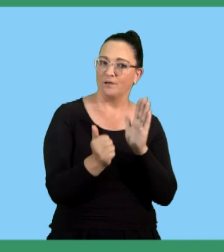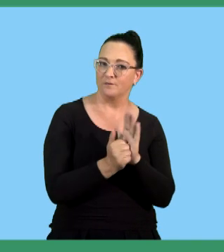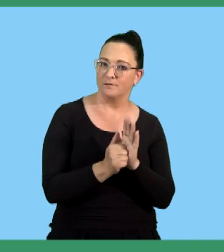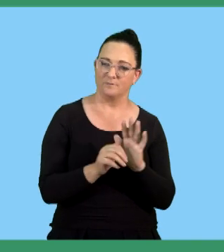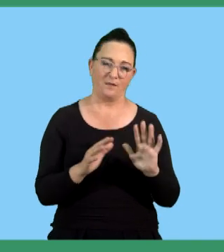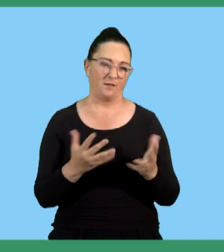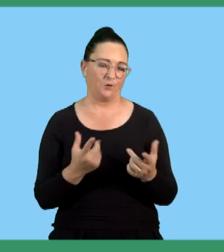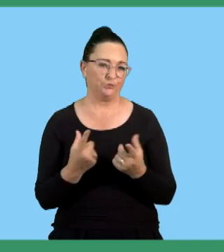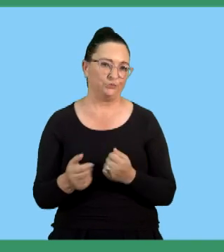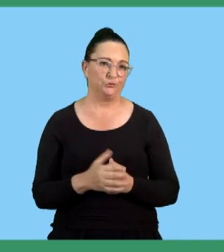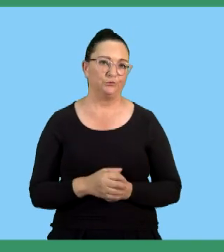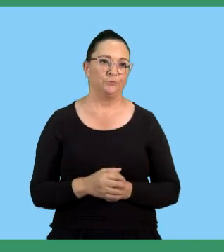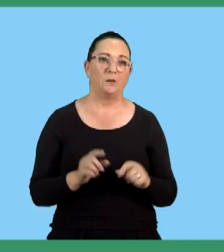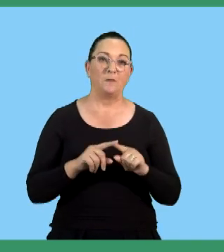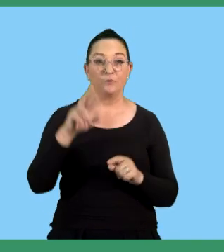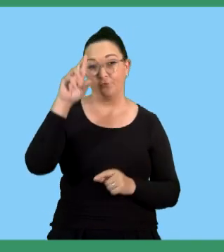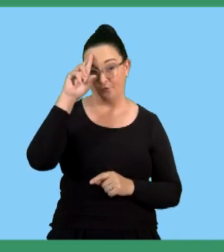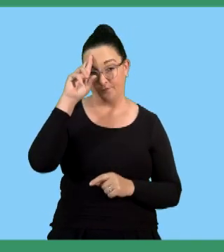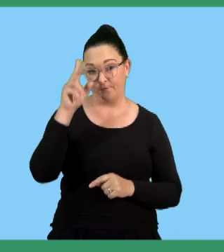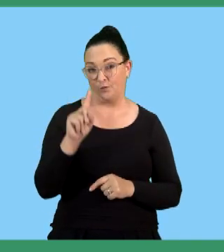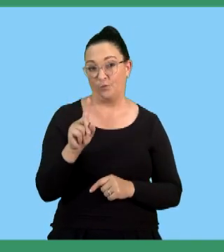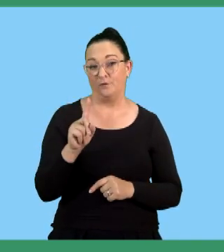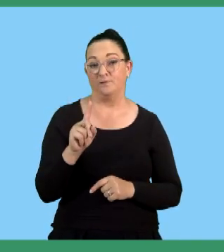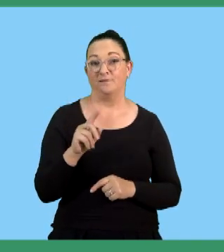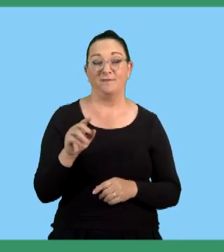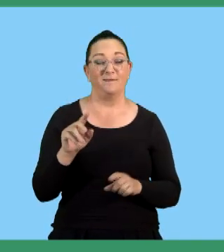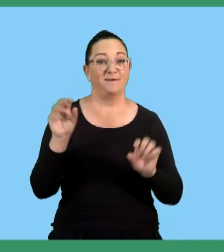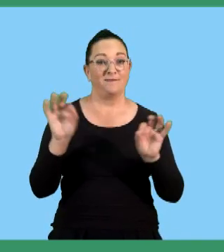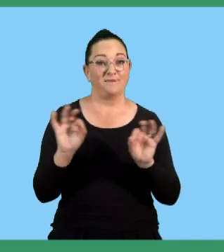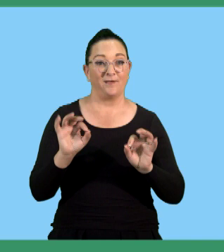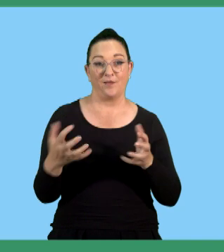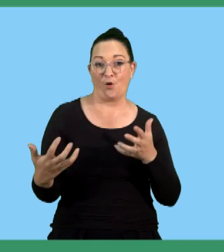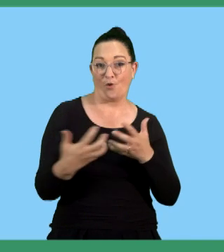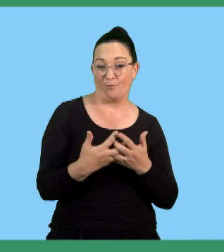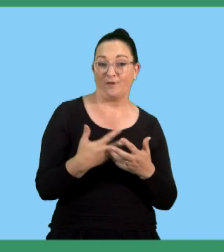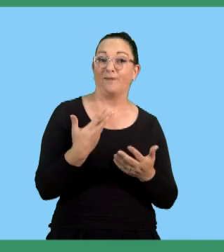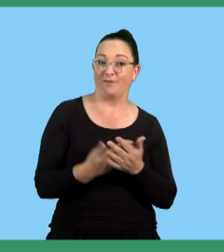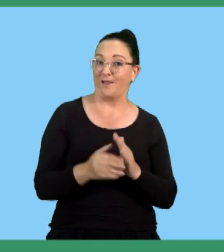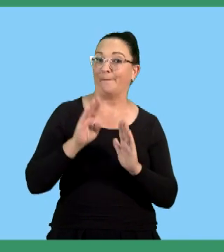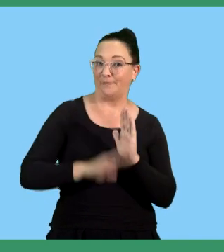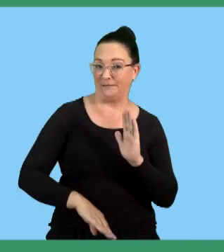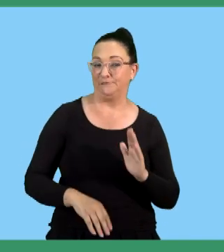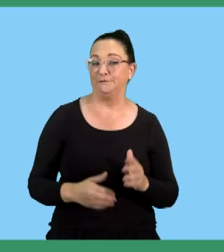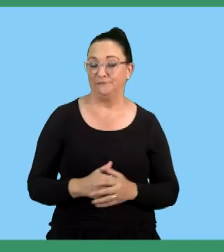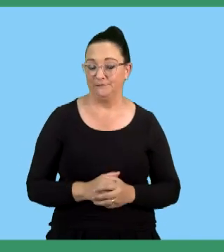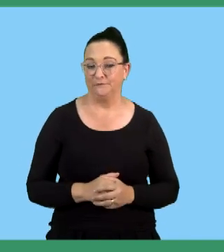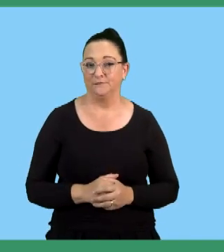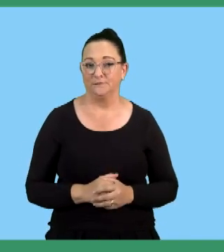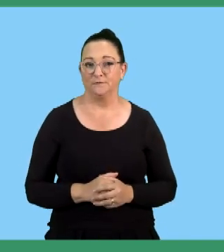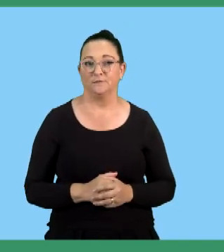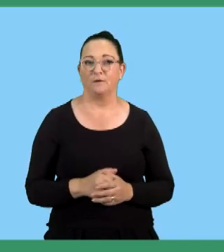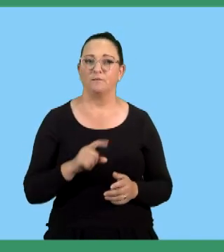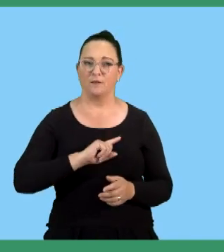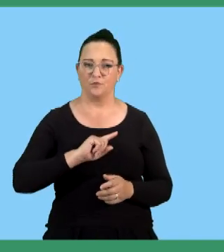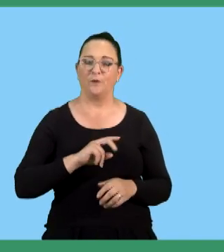do we comply with the act? Remember, if we do not comply, it means we're going to be punished. There are penalties. So we have ways in